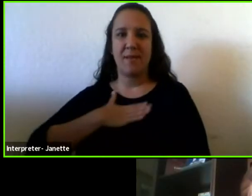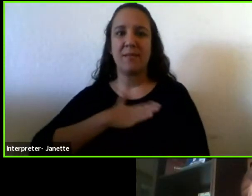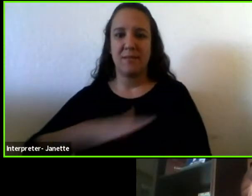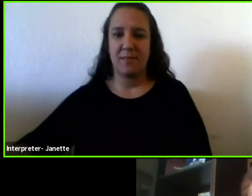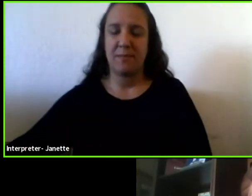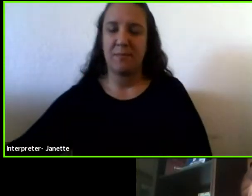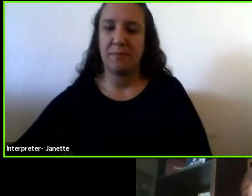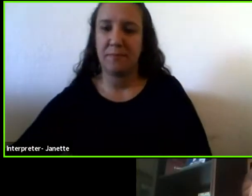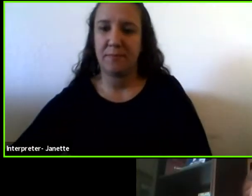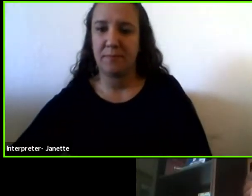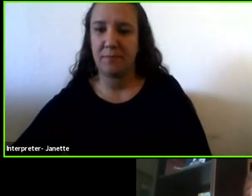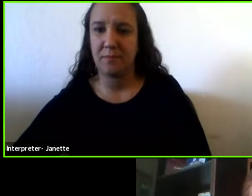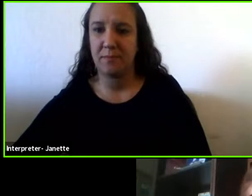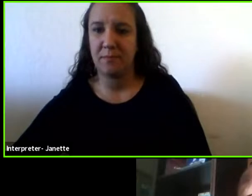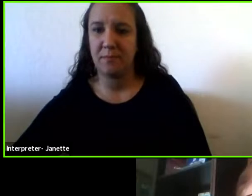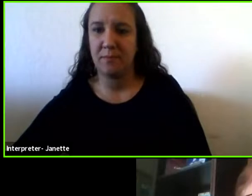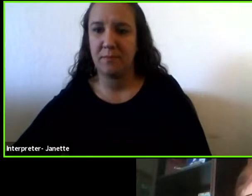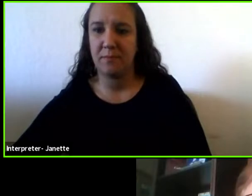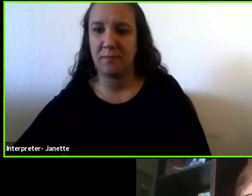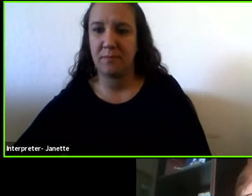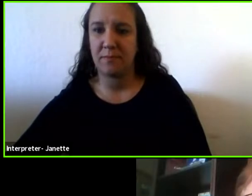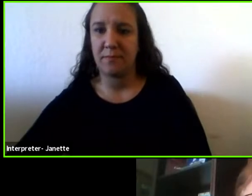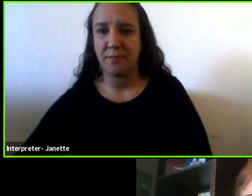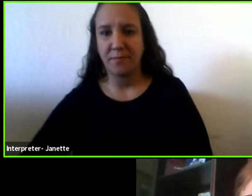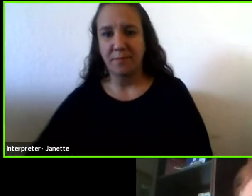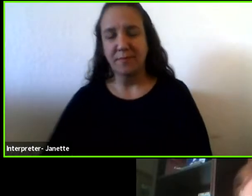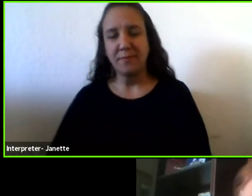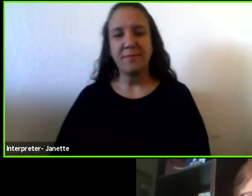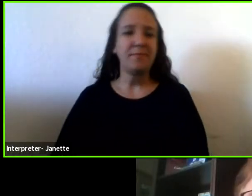help any way we possibly can.